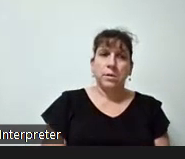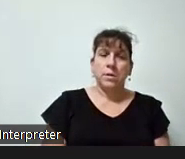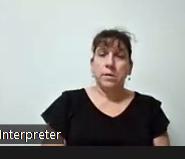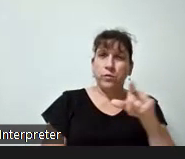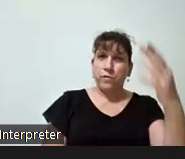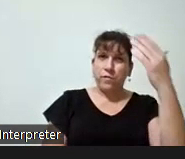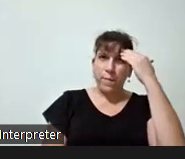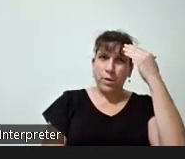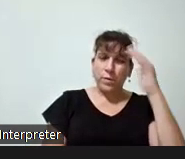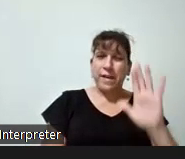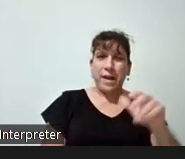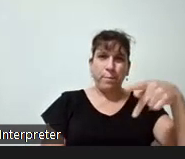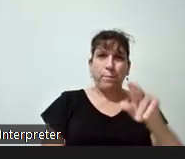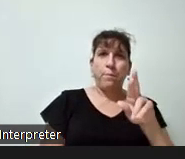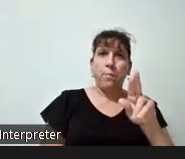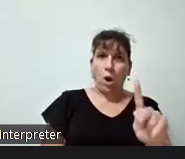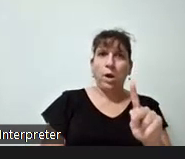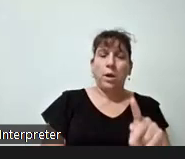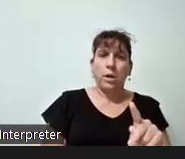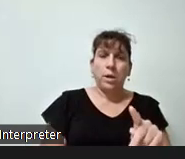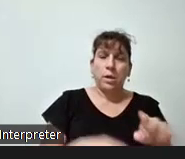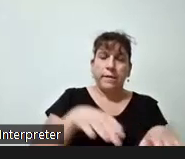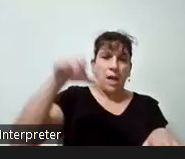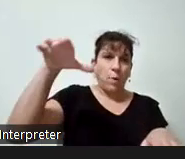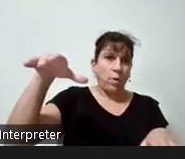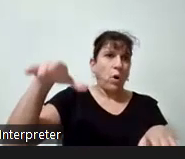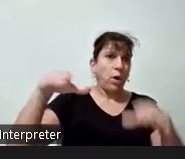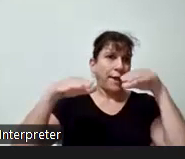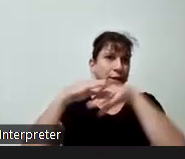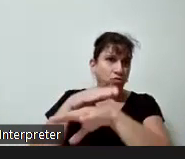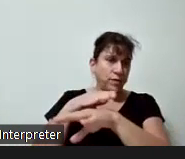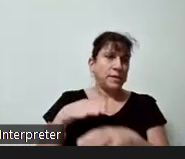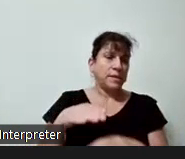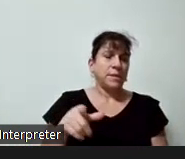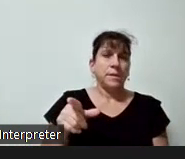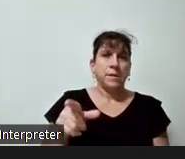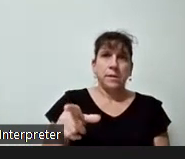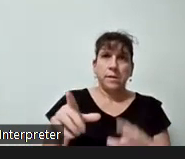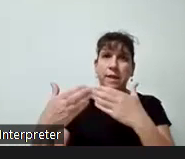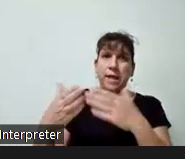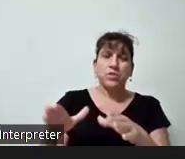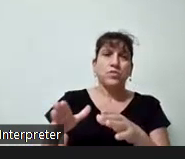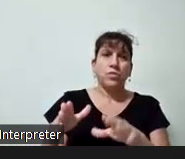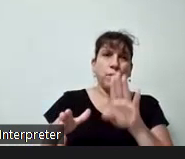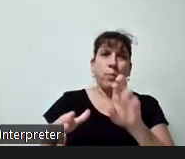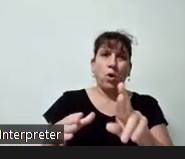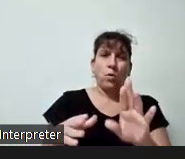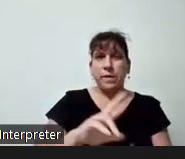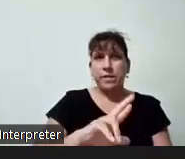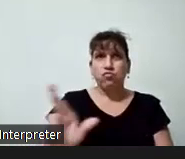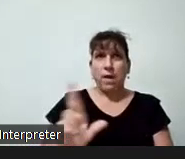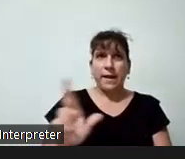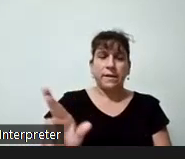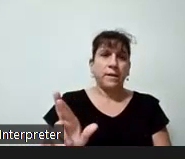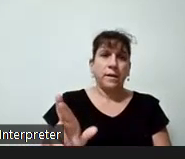familiar with the park, at the upper park entrance, that classroom bar will be off to your right.